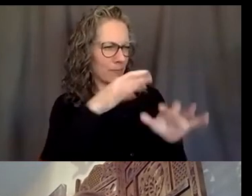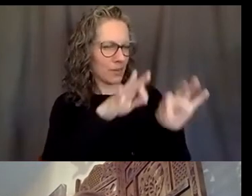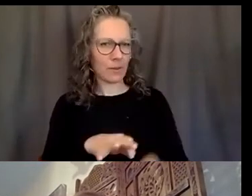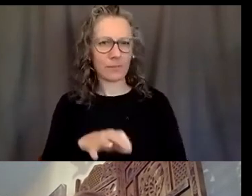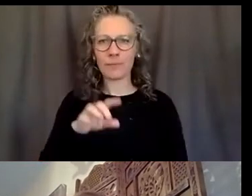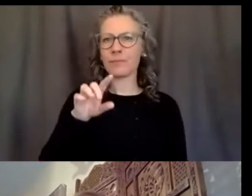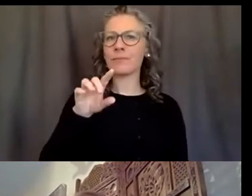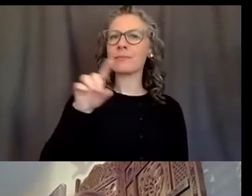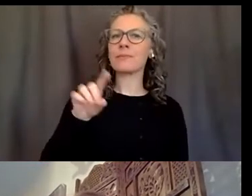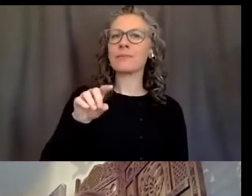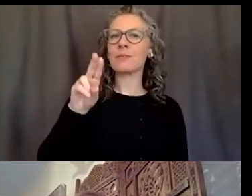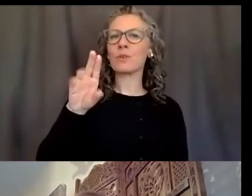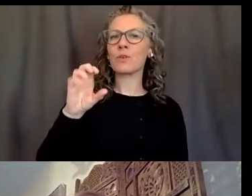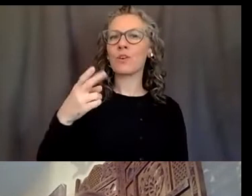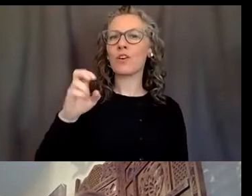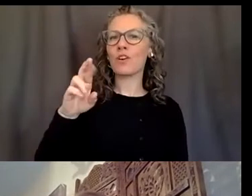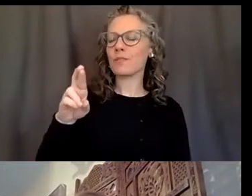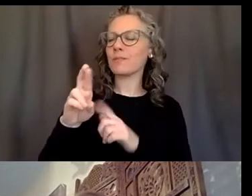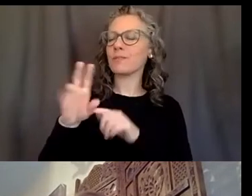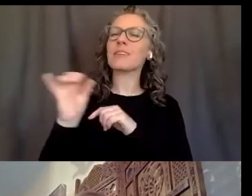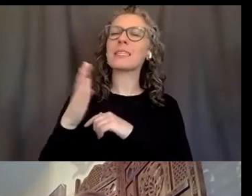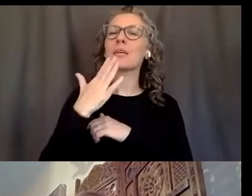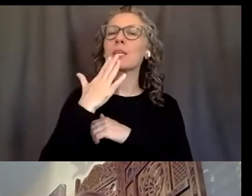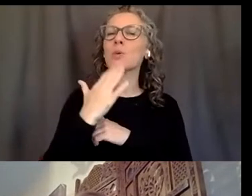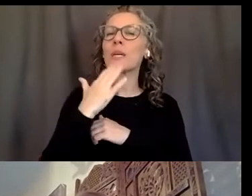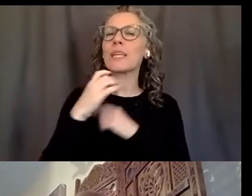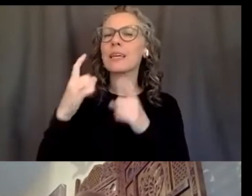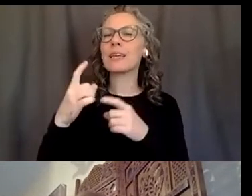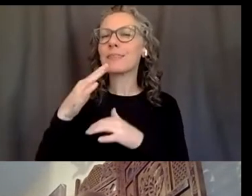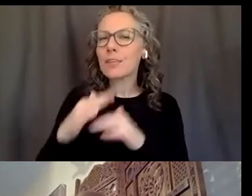like sweetness that comforts. Like